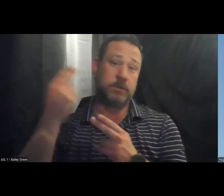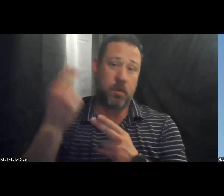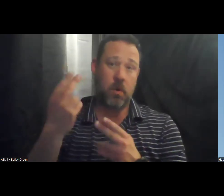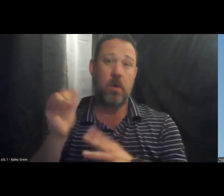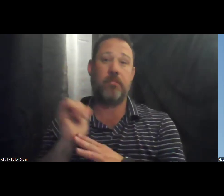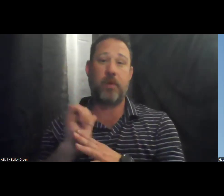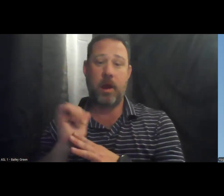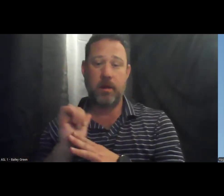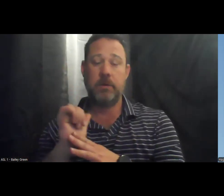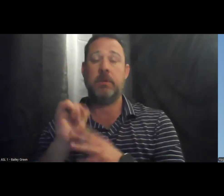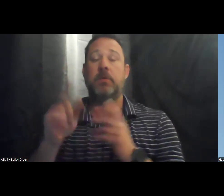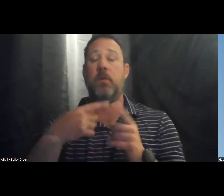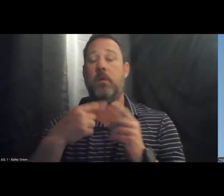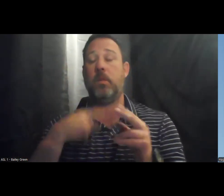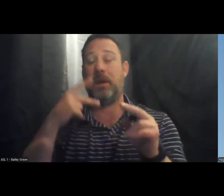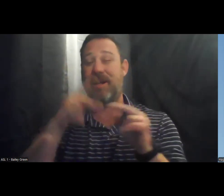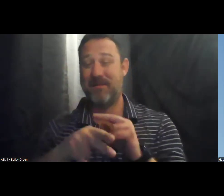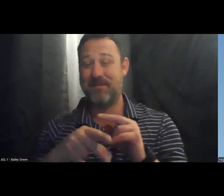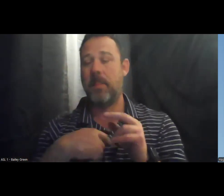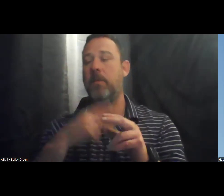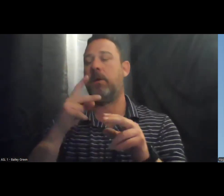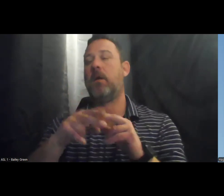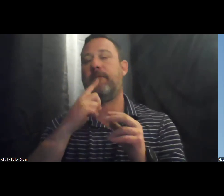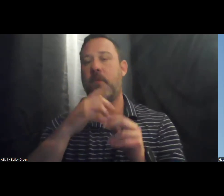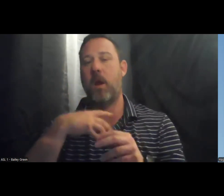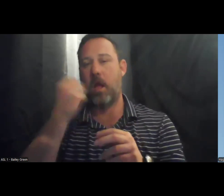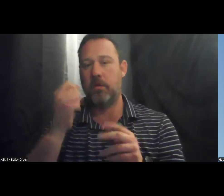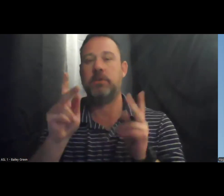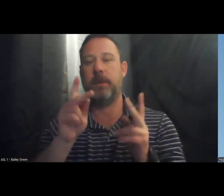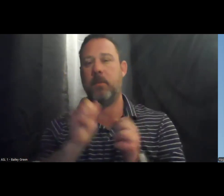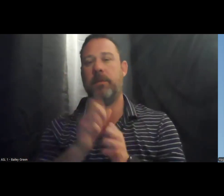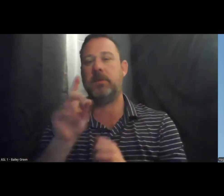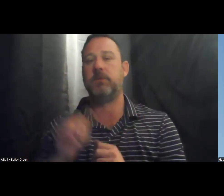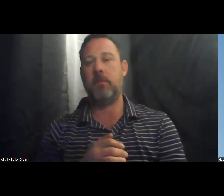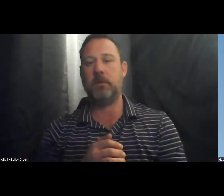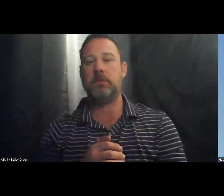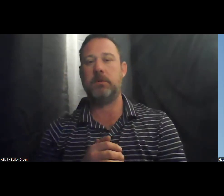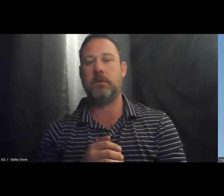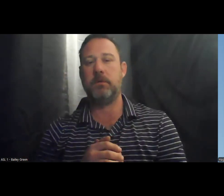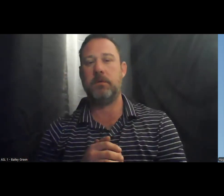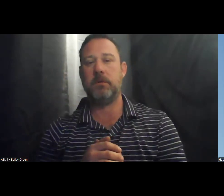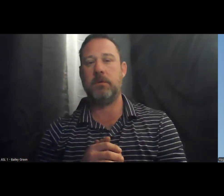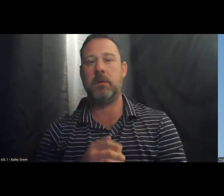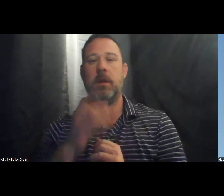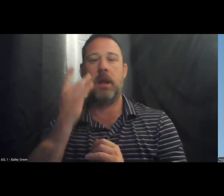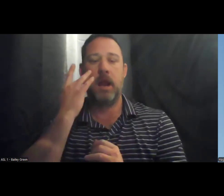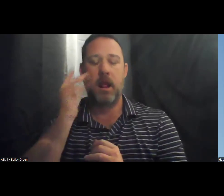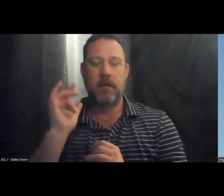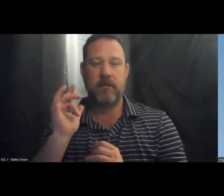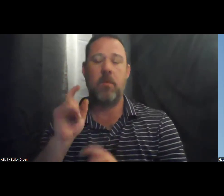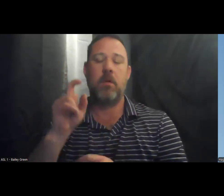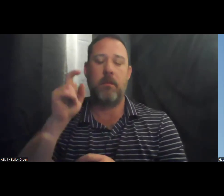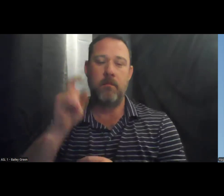practices, that when we cut things for elders and people with disabilities. And California is going to have